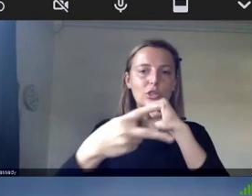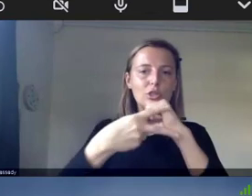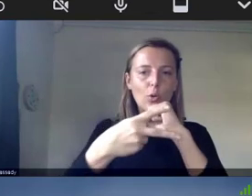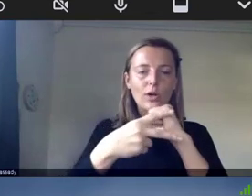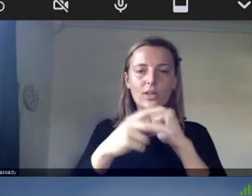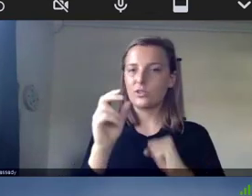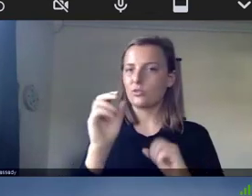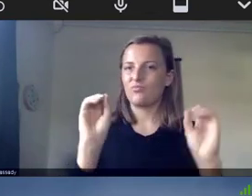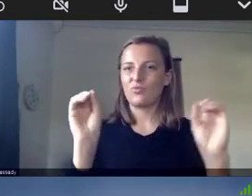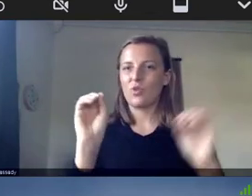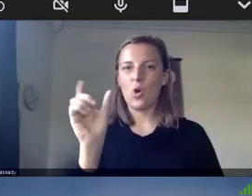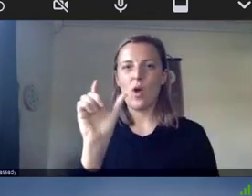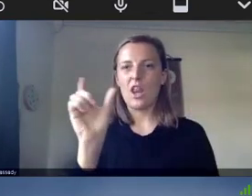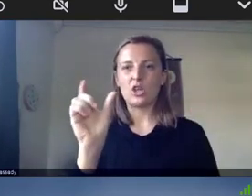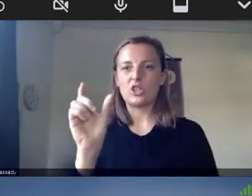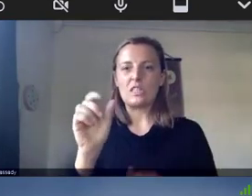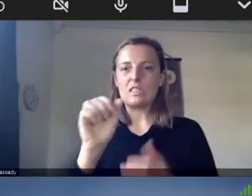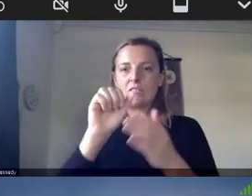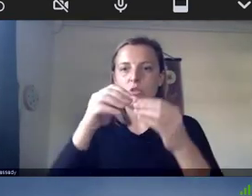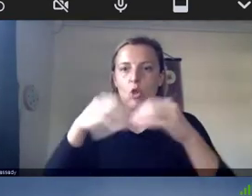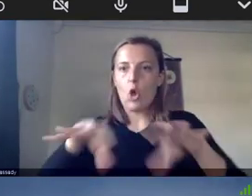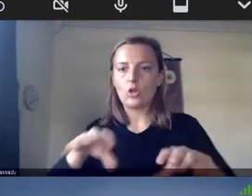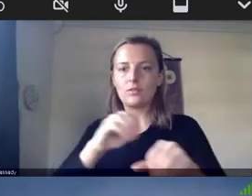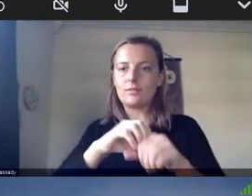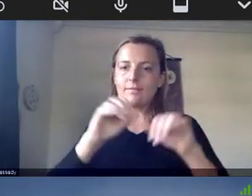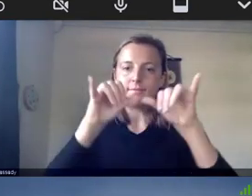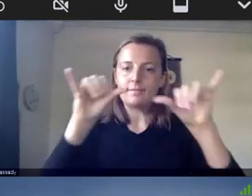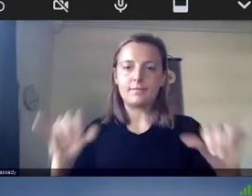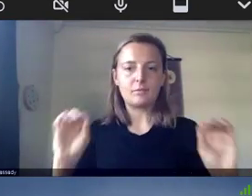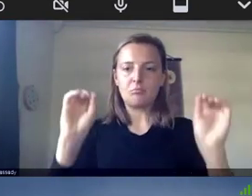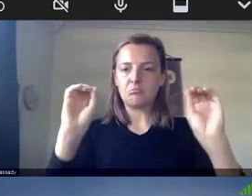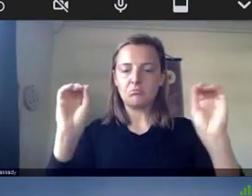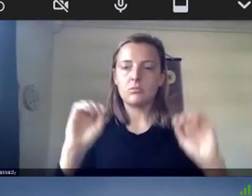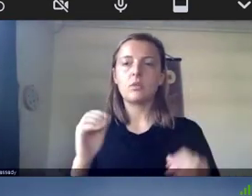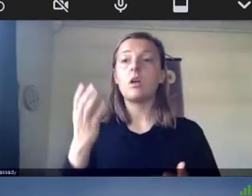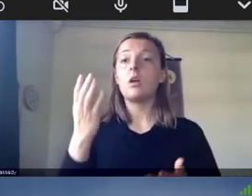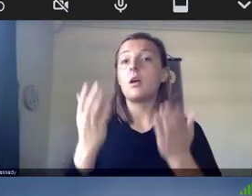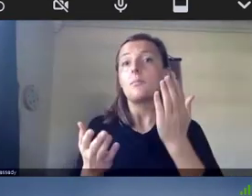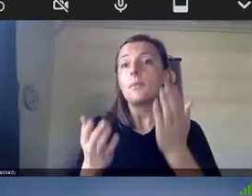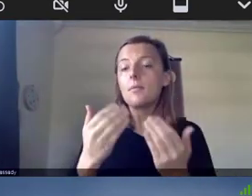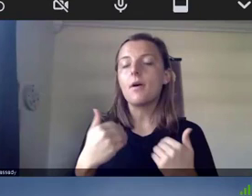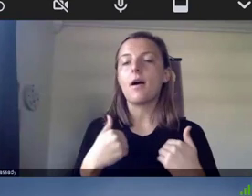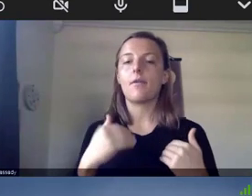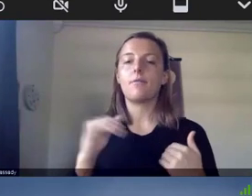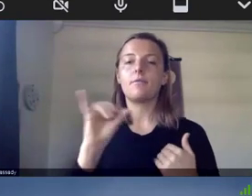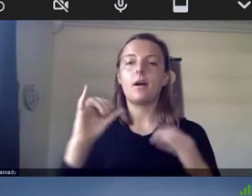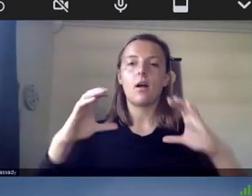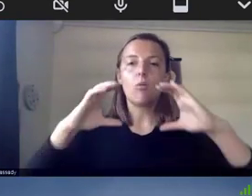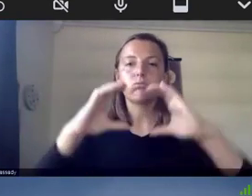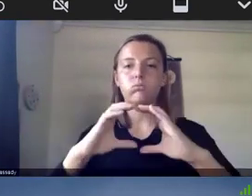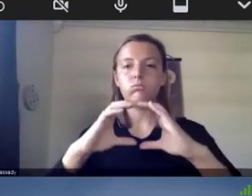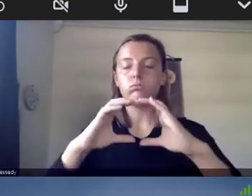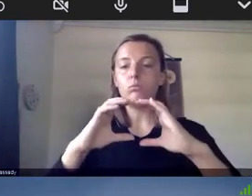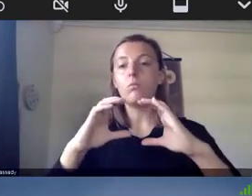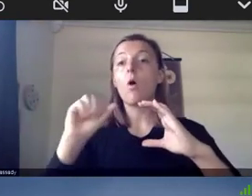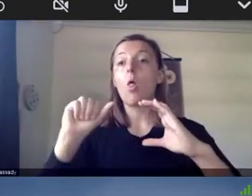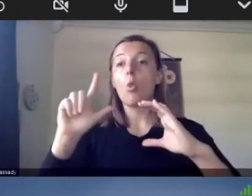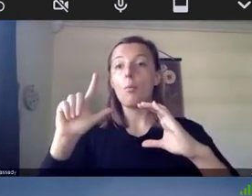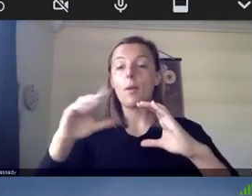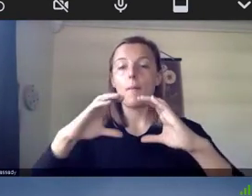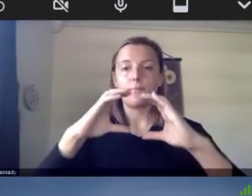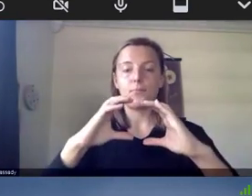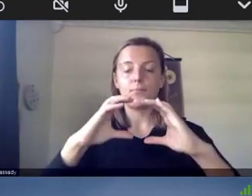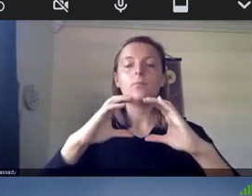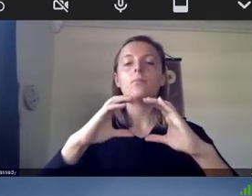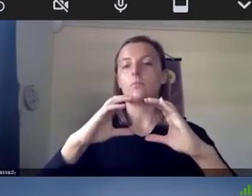right? Then we can have something like maybe a block of aluminum where it's changing temperature. So the temperature is changing over time,